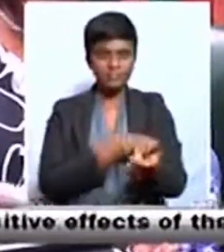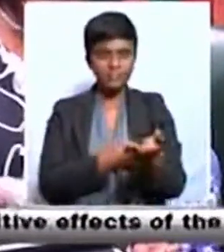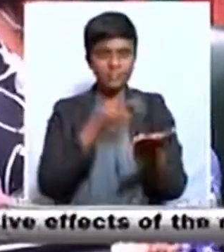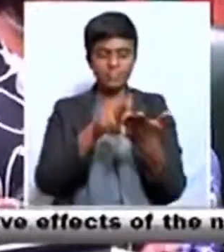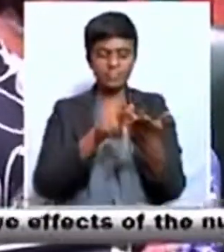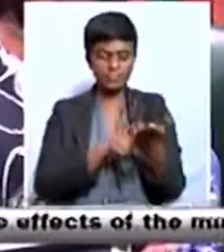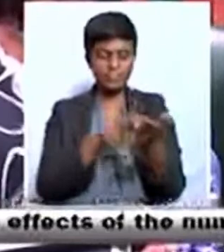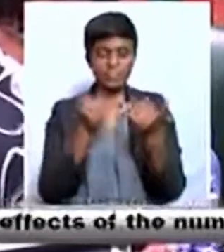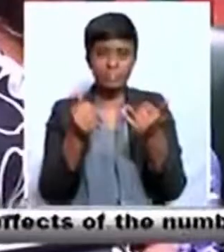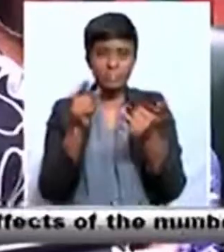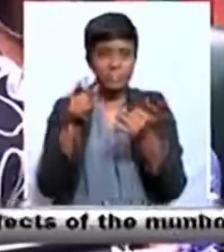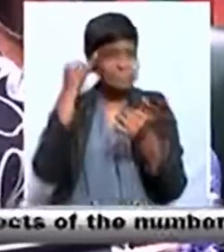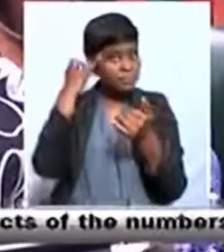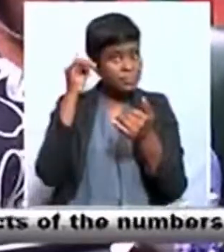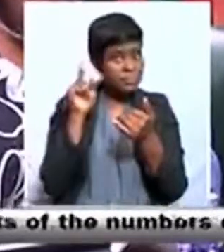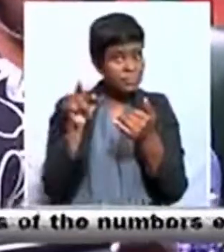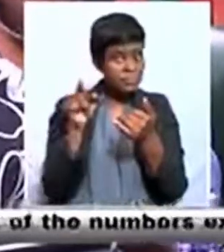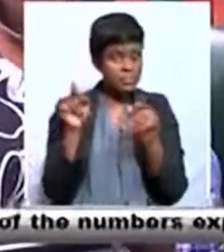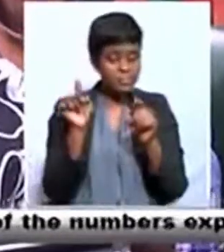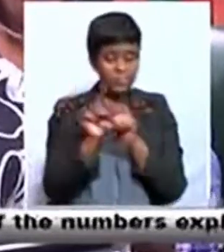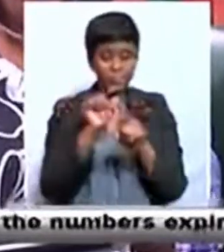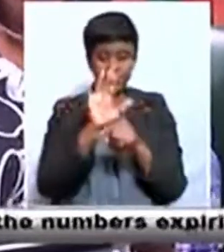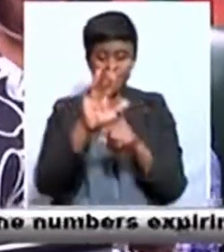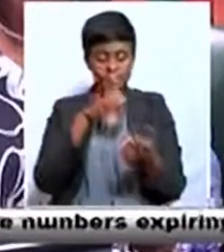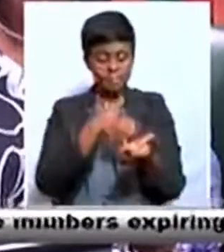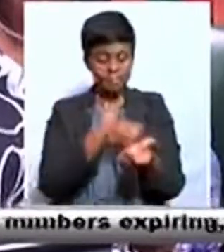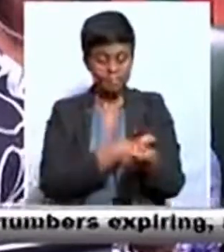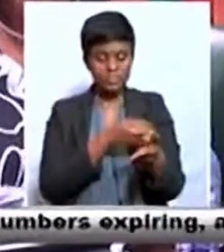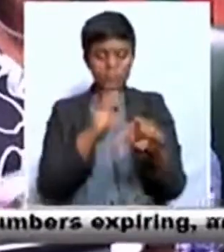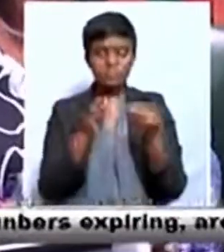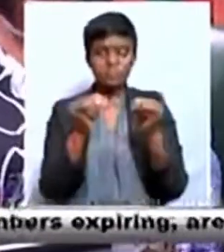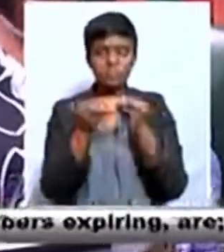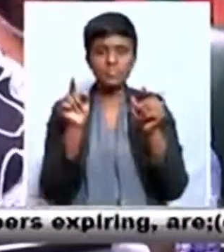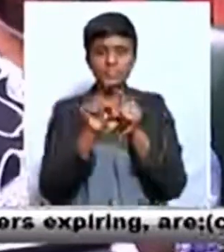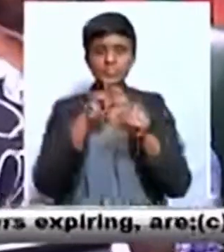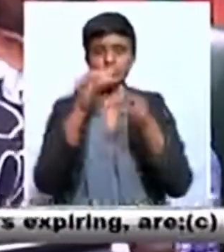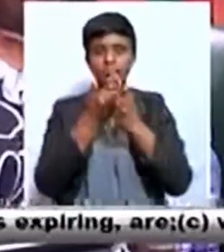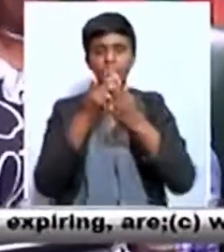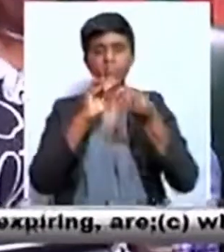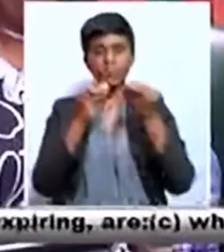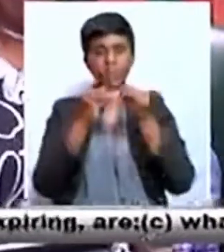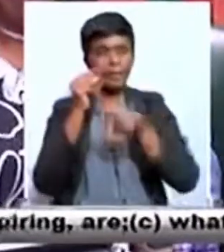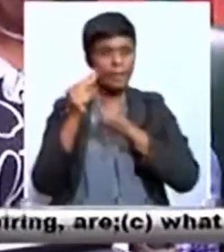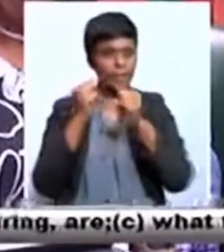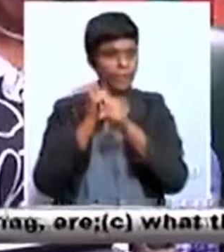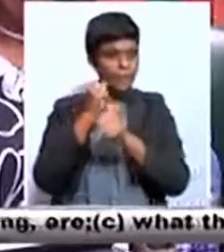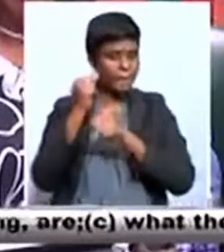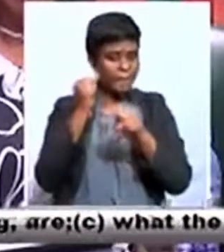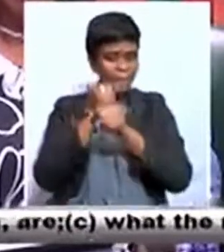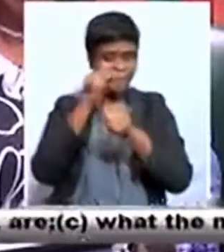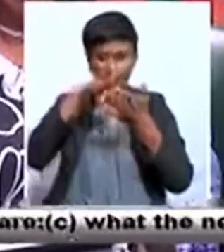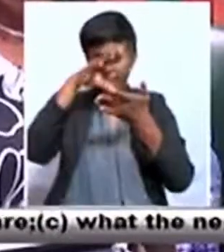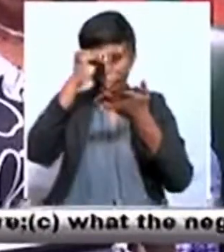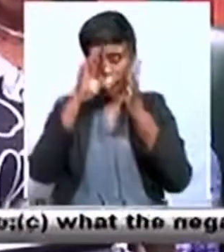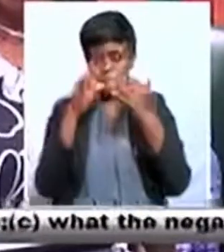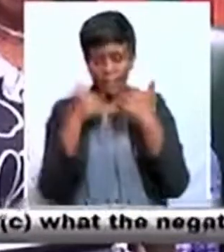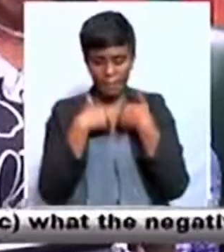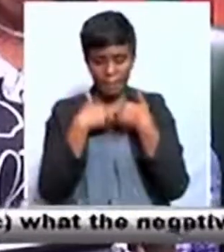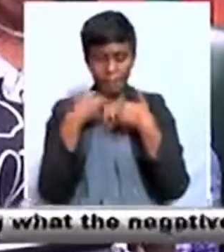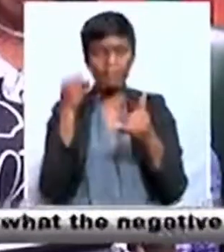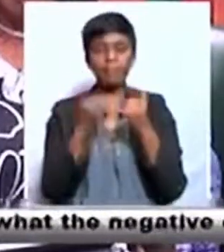The concept of expiration of an examination number is linked to the number of years a learner is expected to have